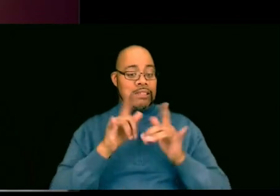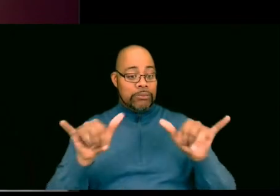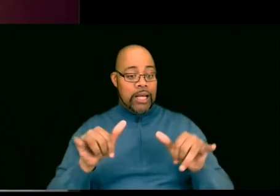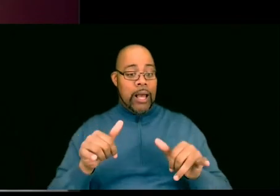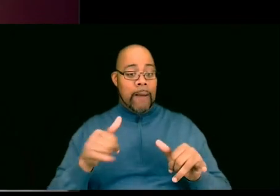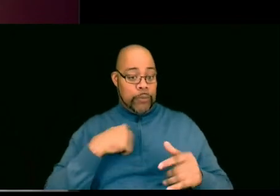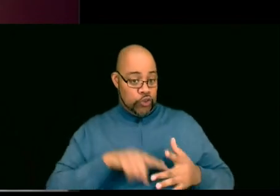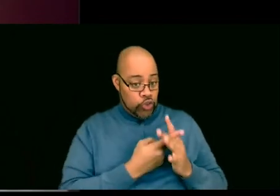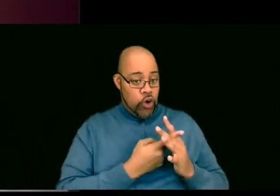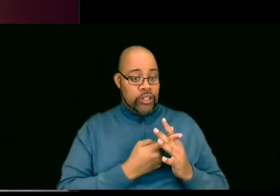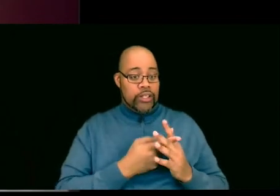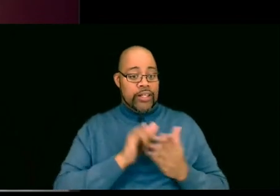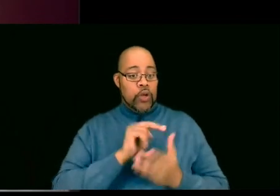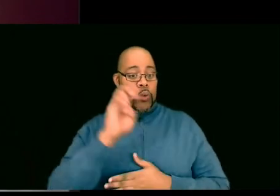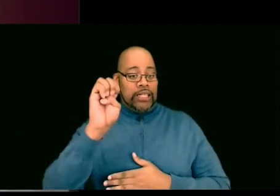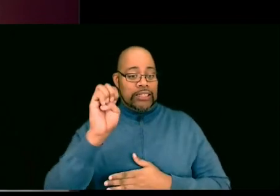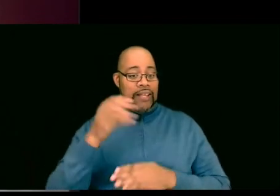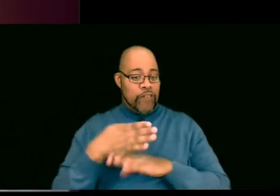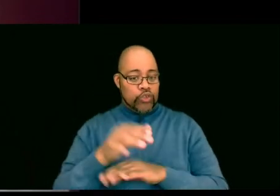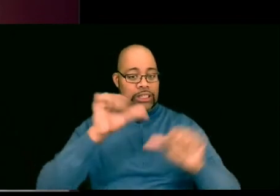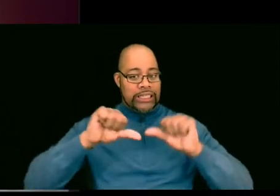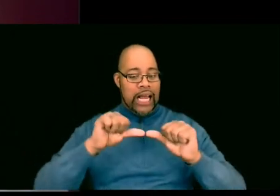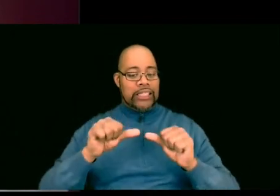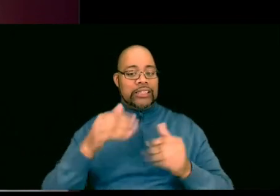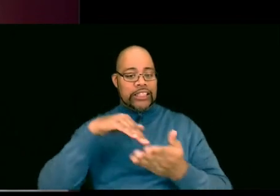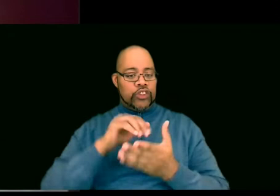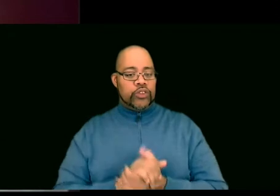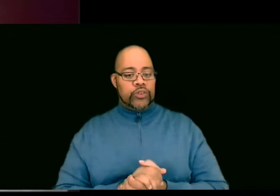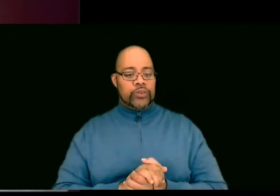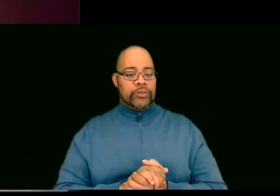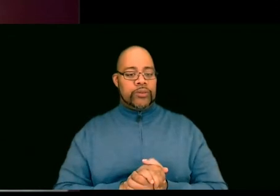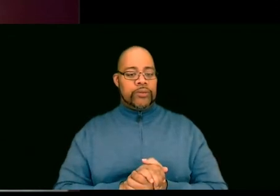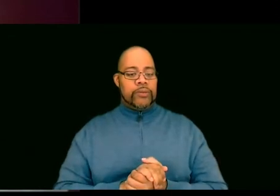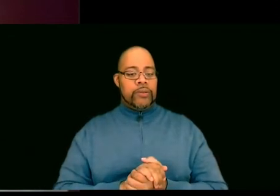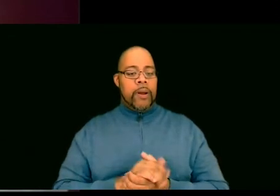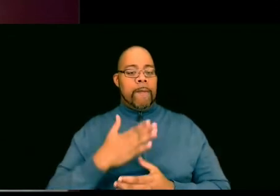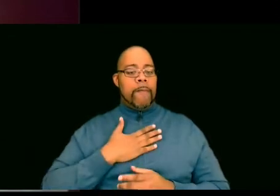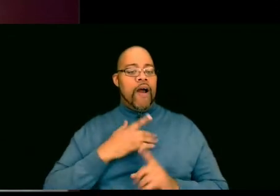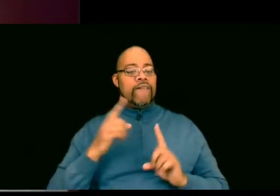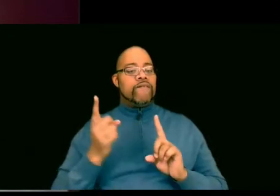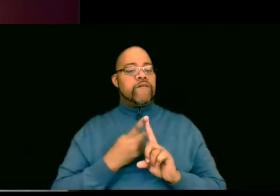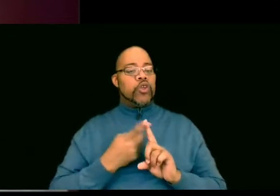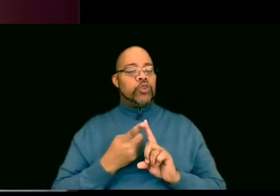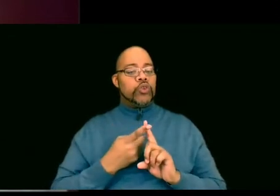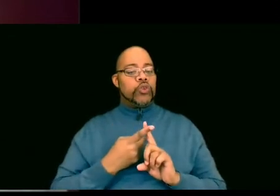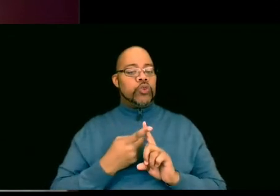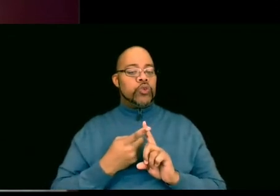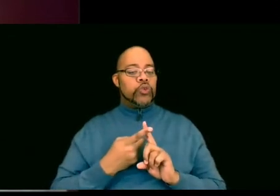while my starting out at the Northeast Fisheries Science Center, my first